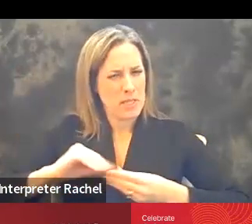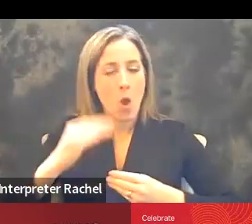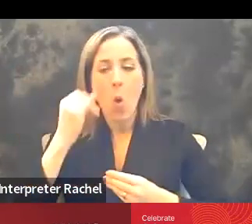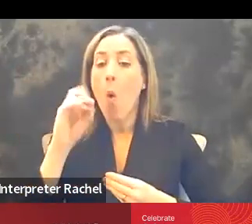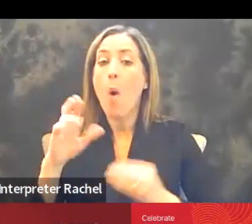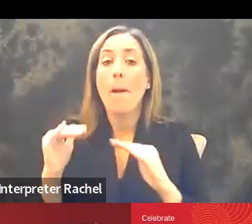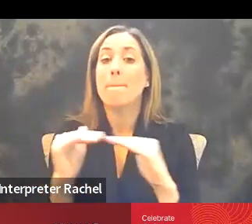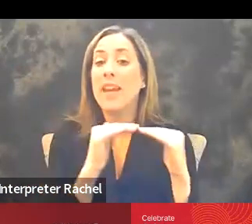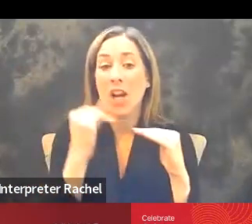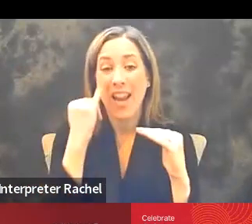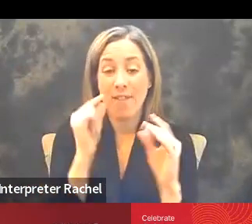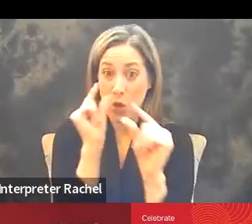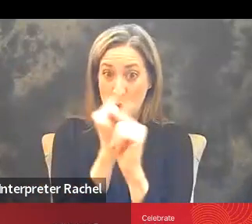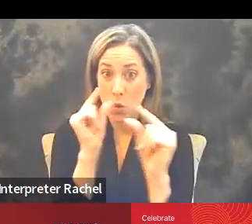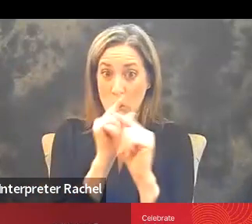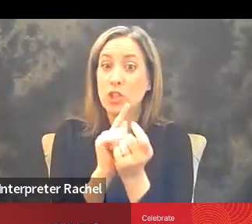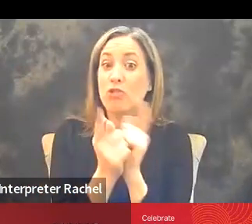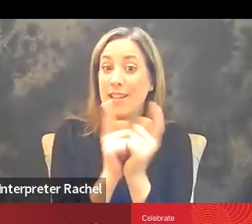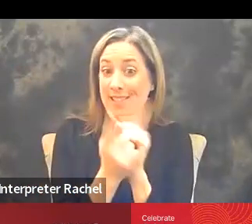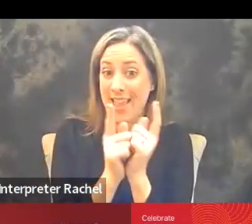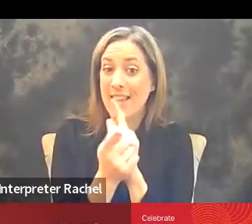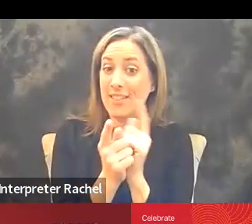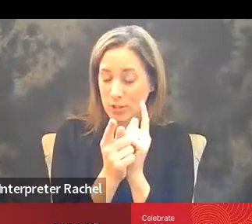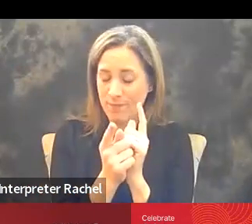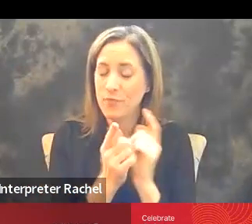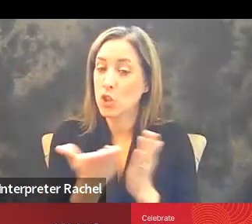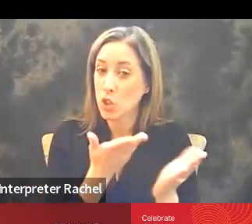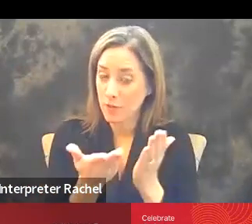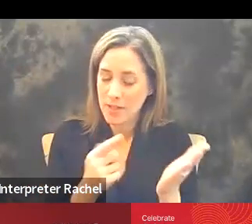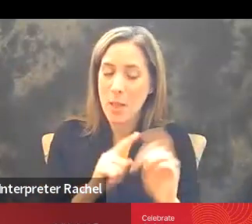you do something like Google Translate. But since medical